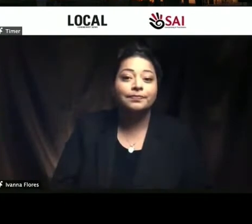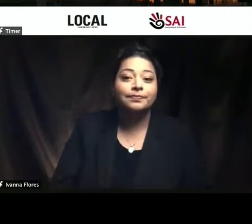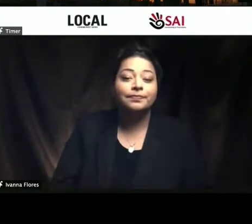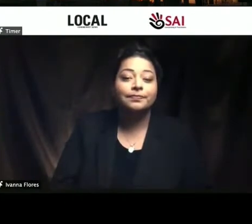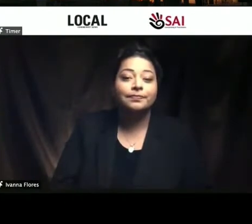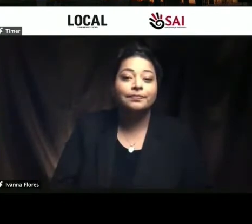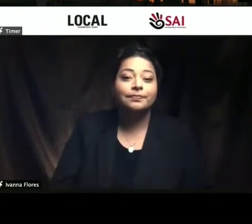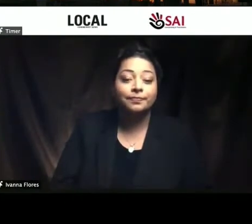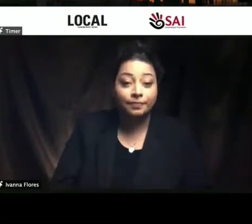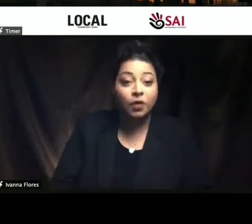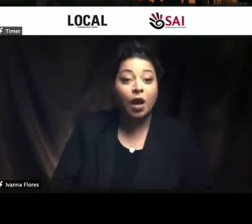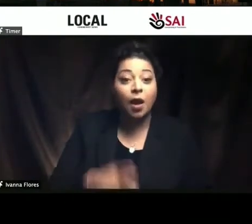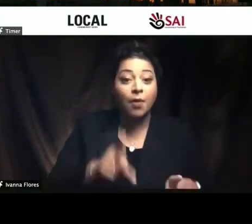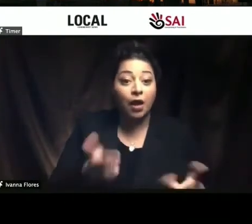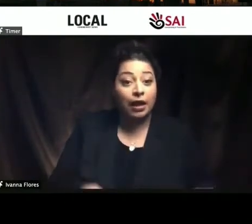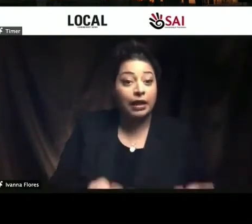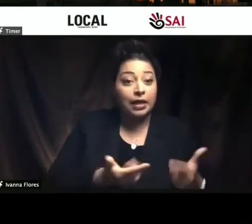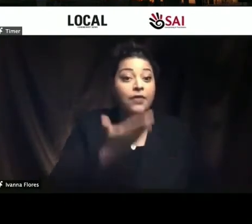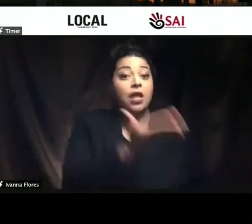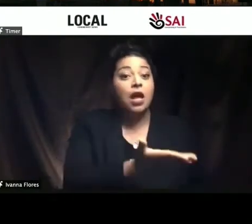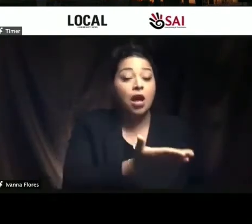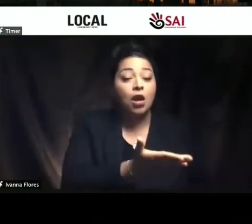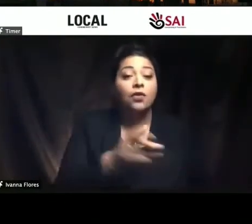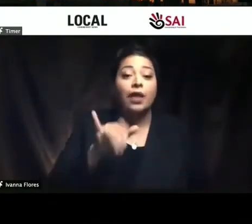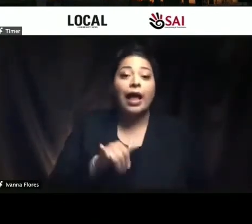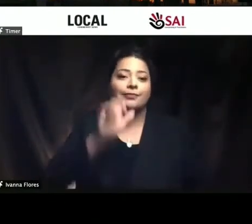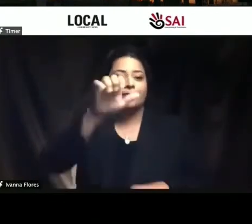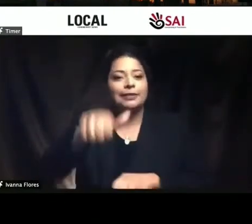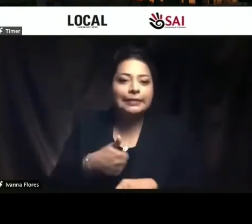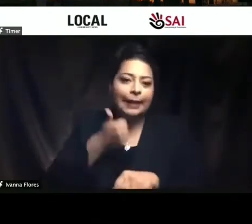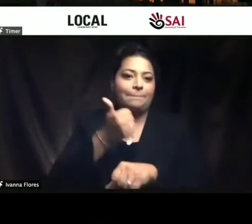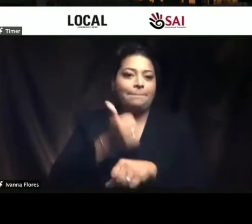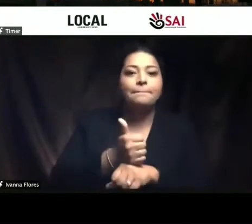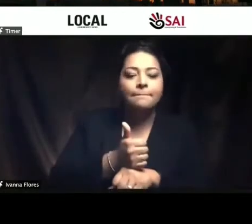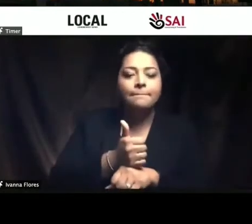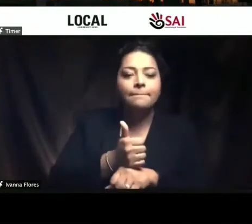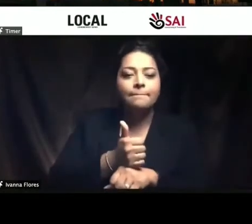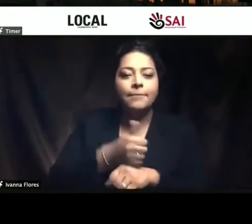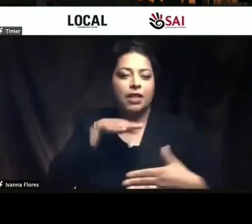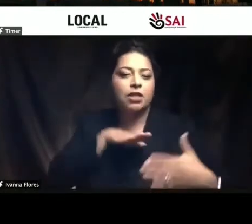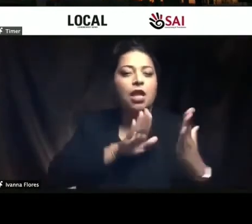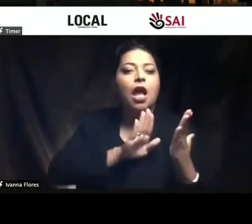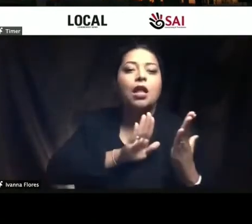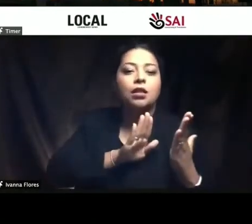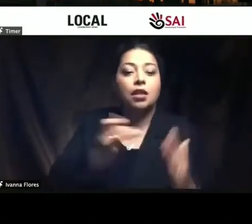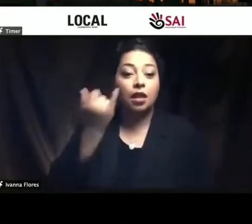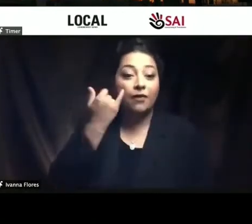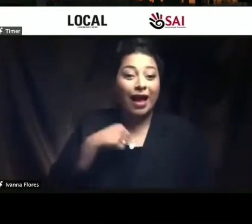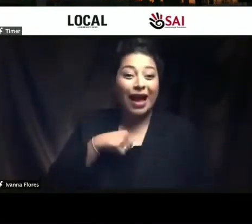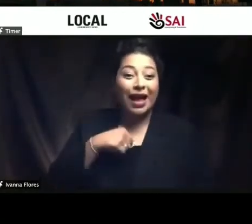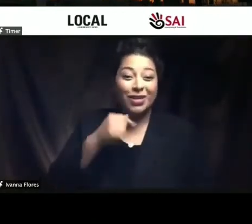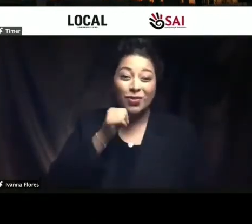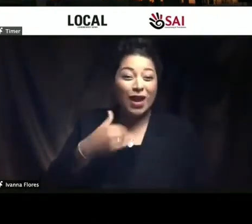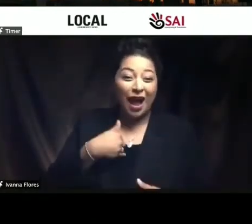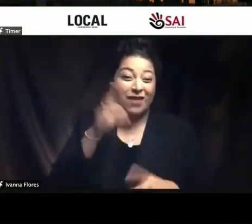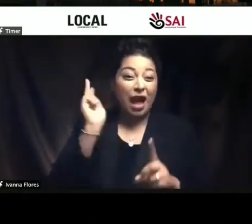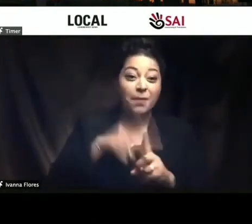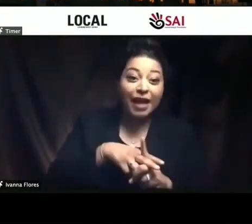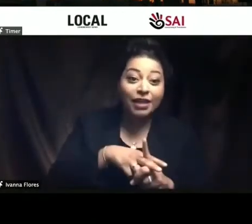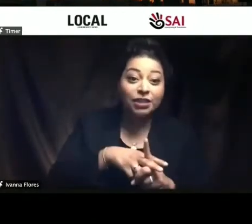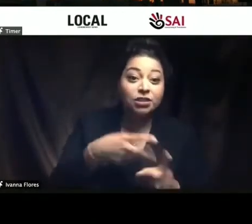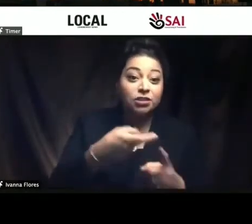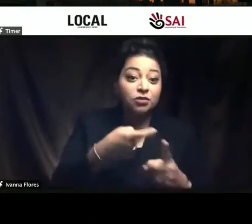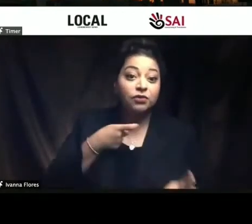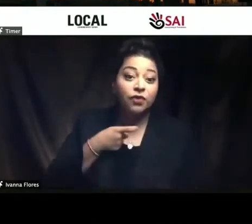there are residents that do step up. And if I cannot, if I do not receive applications